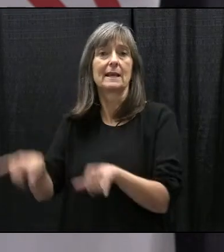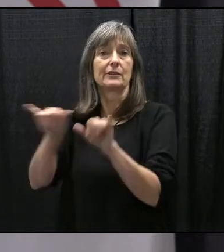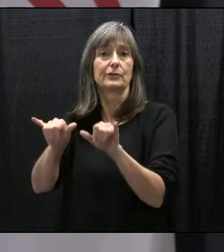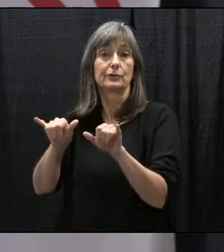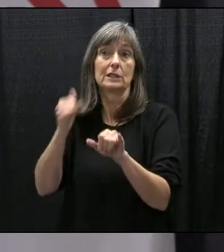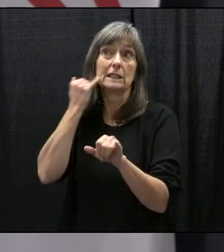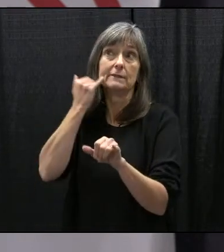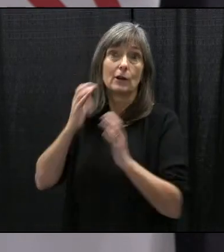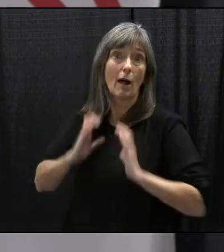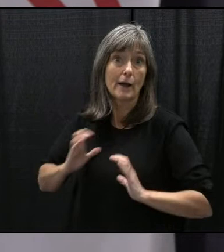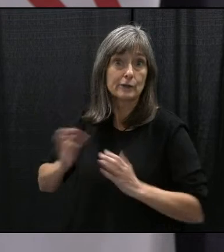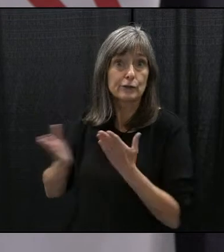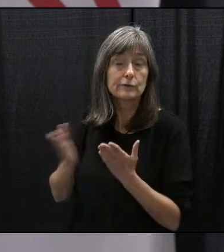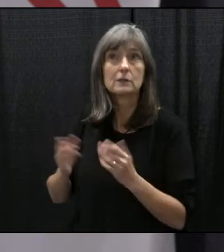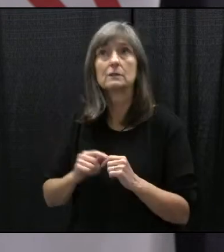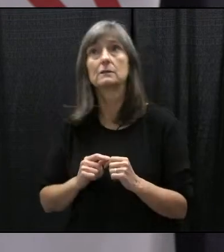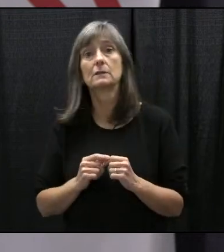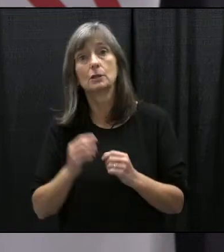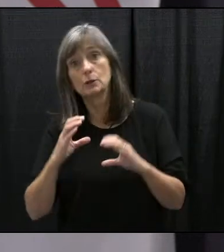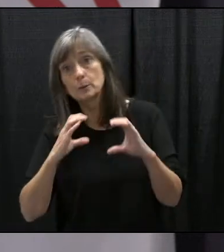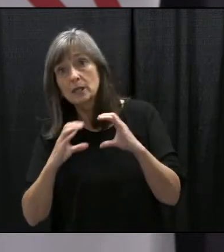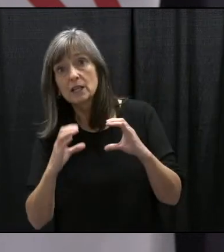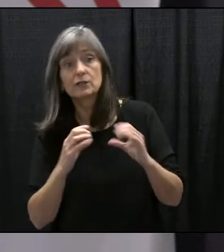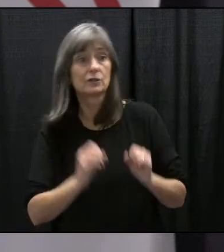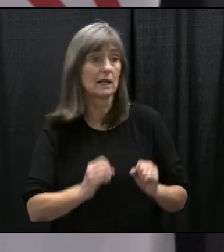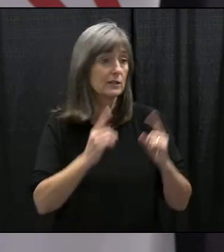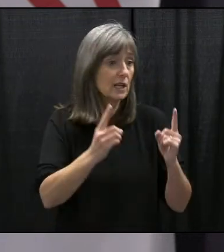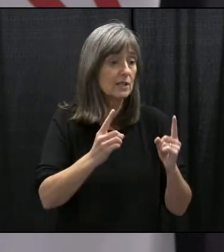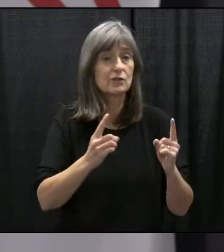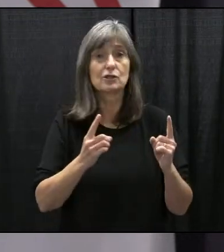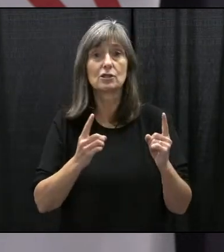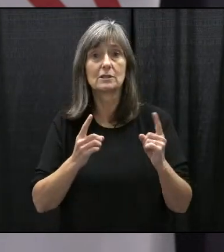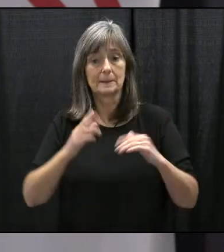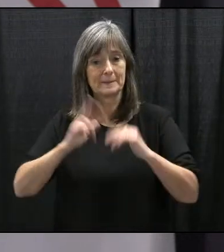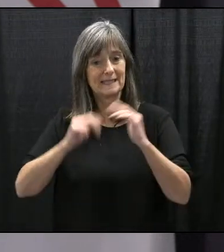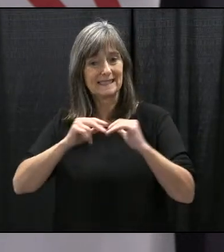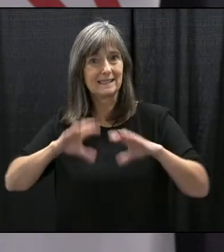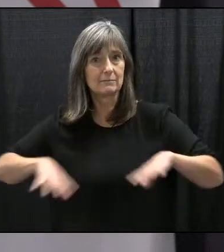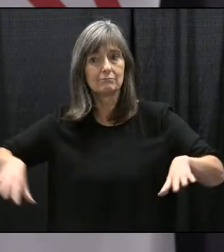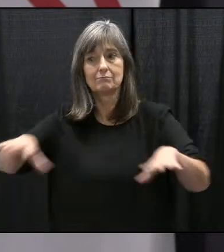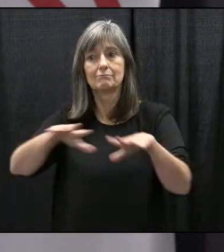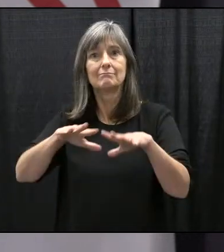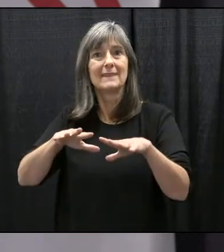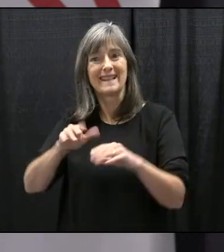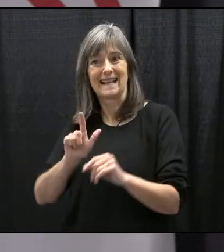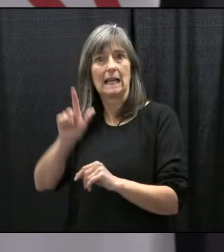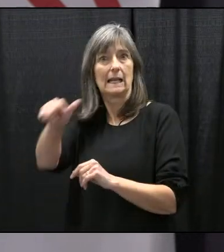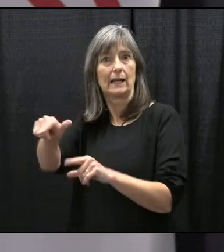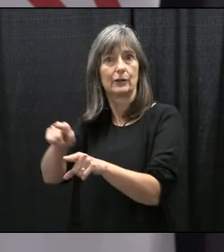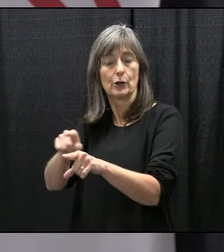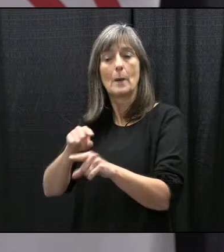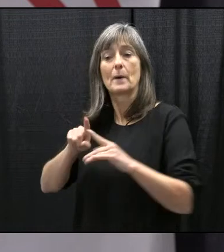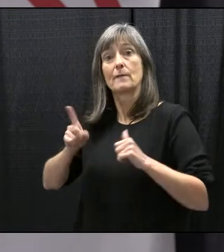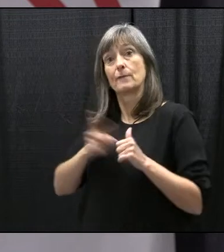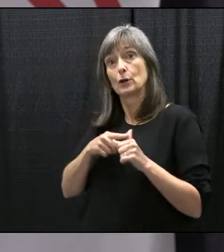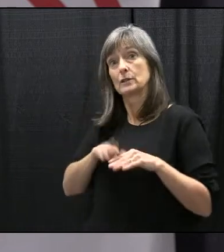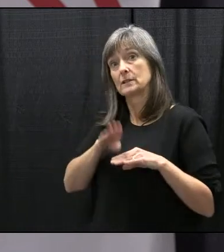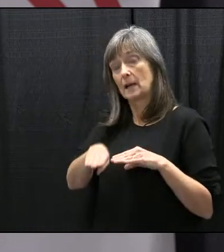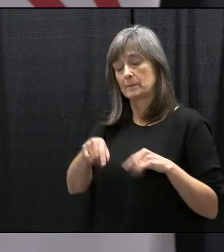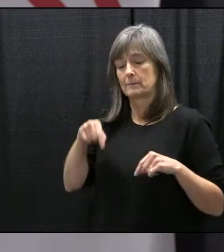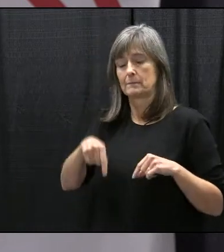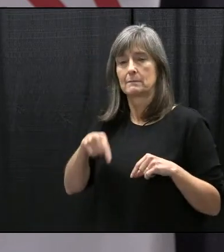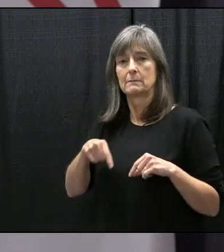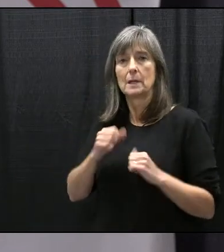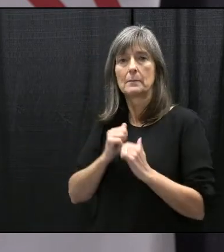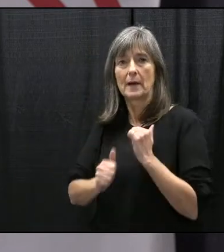customer service, communications, education, built environment. So this is it's the essential building block to allow us,